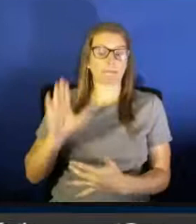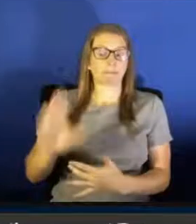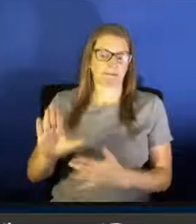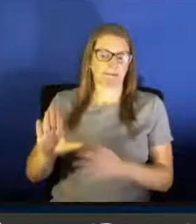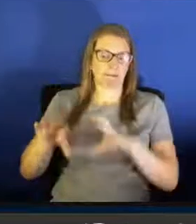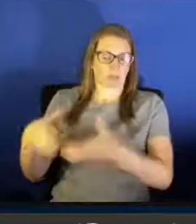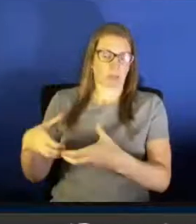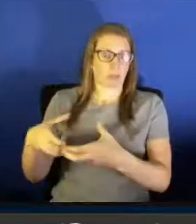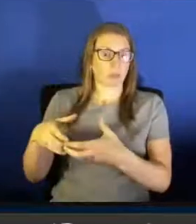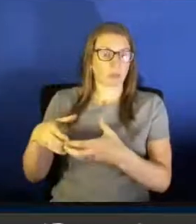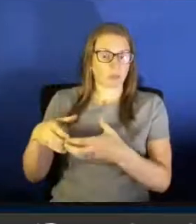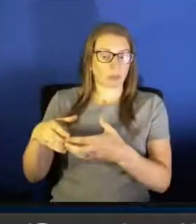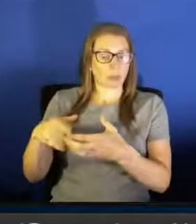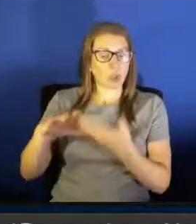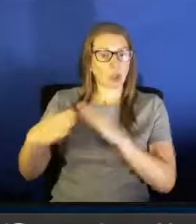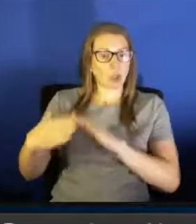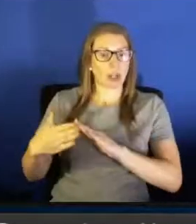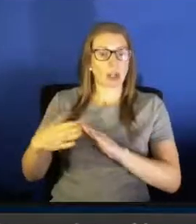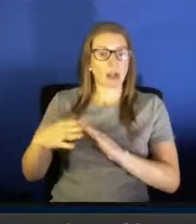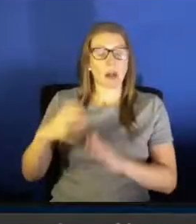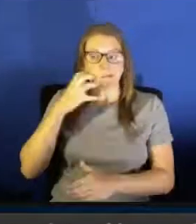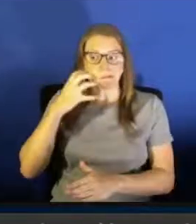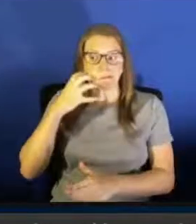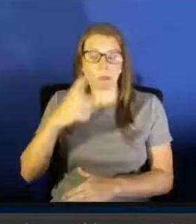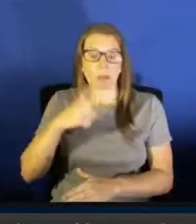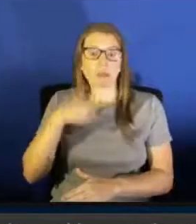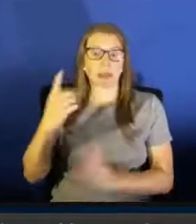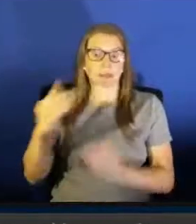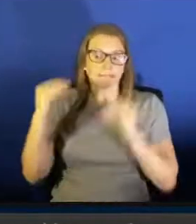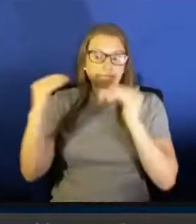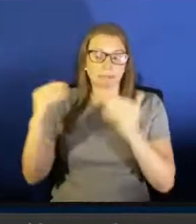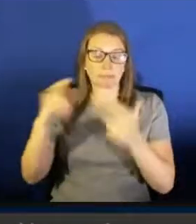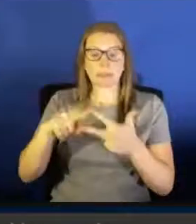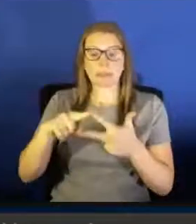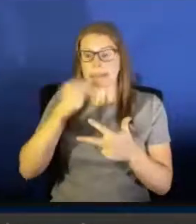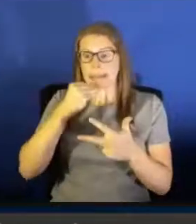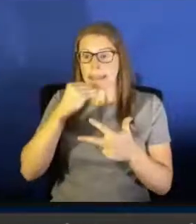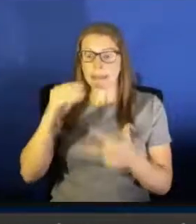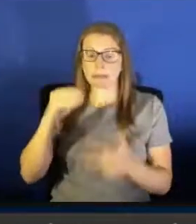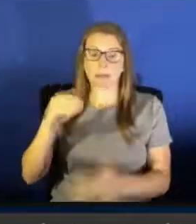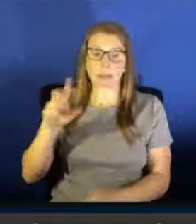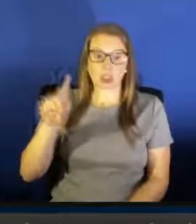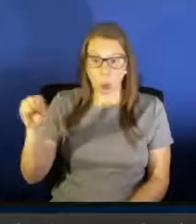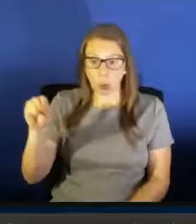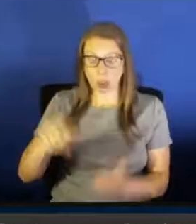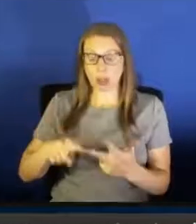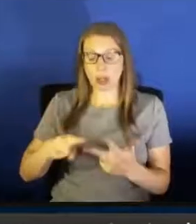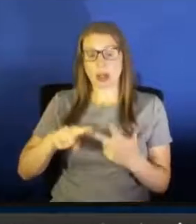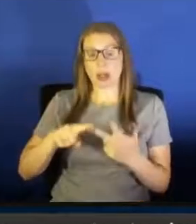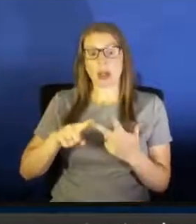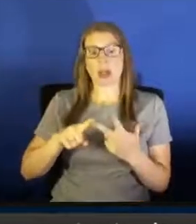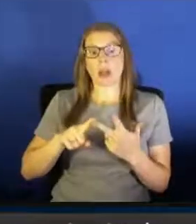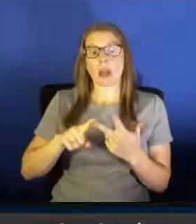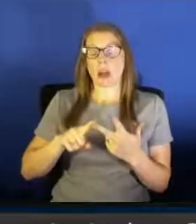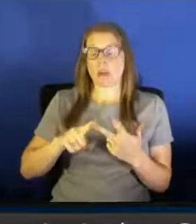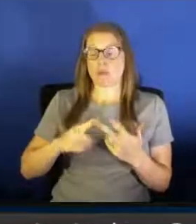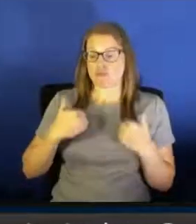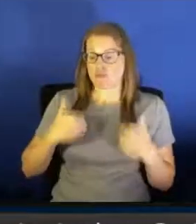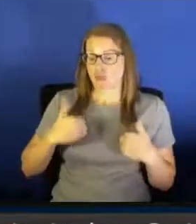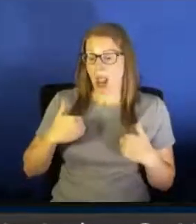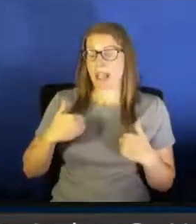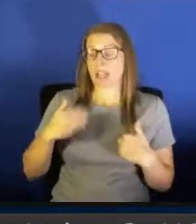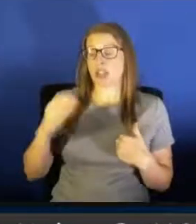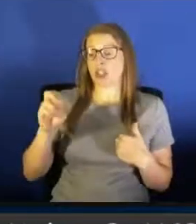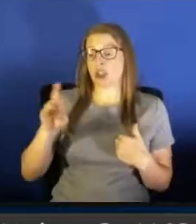that are at higher risk of obesity, eating disorders, people getting breast and cervical cancers and exams, as well